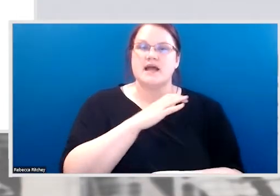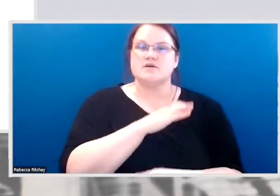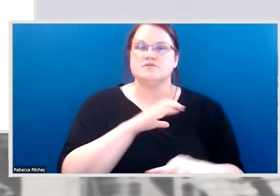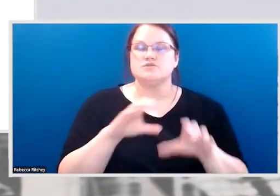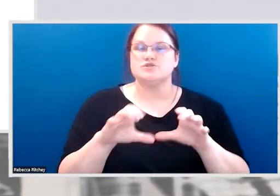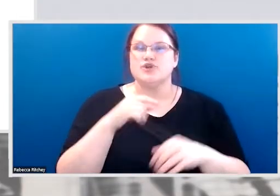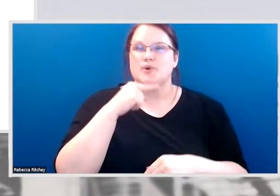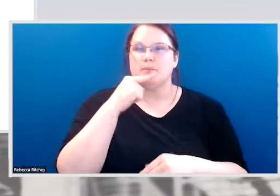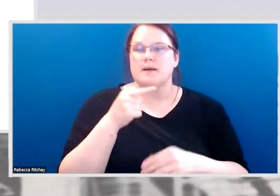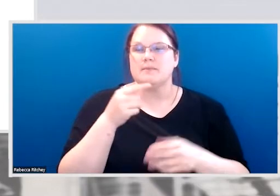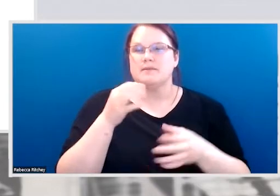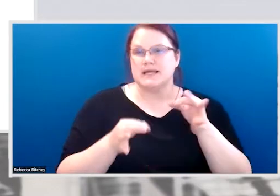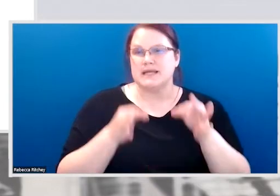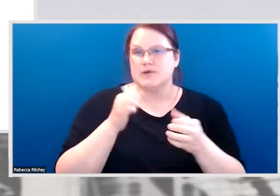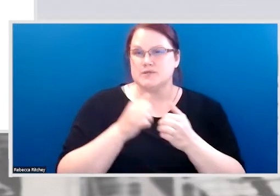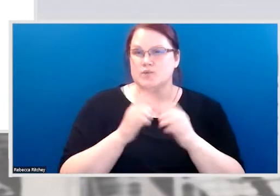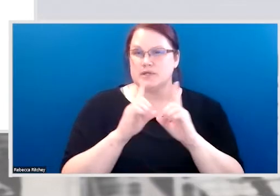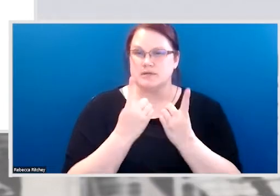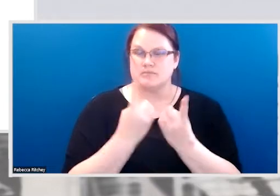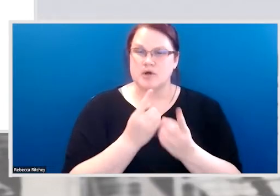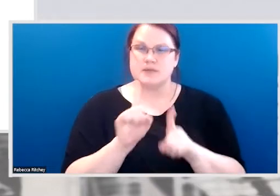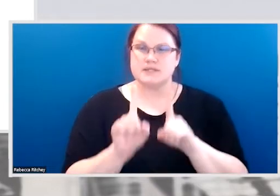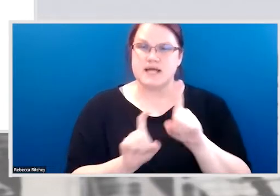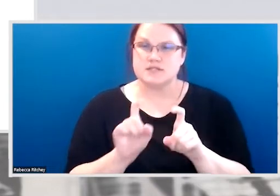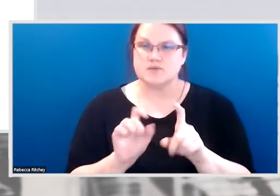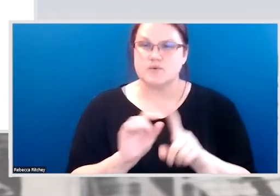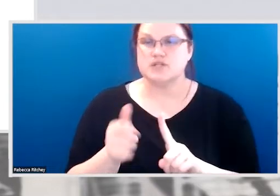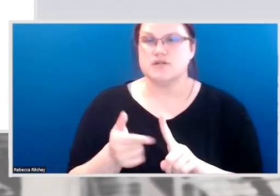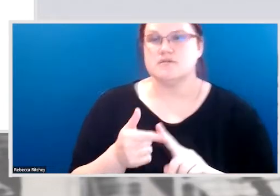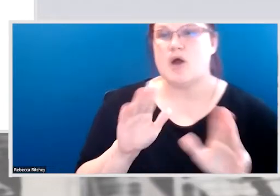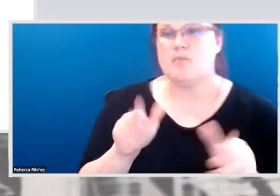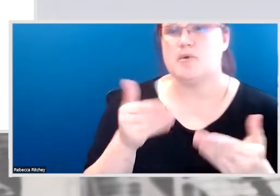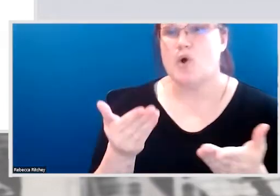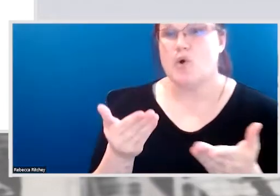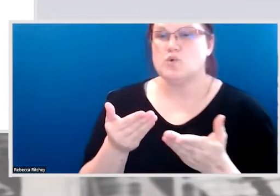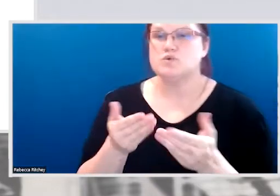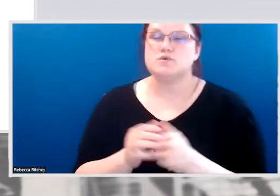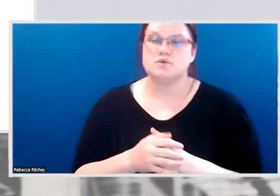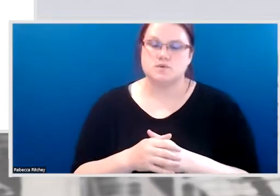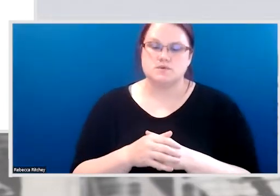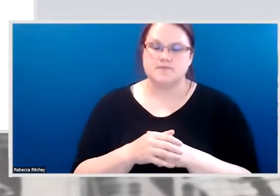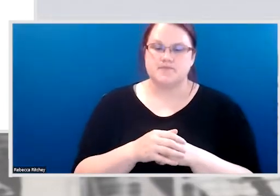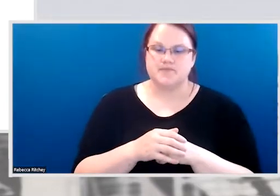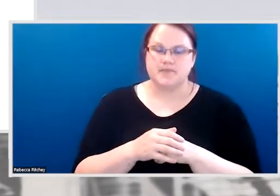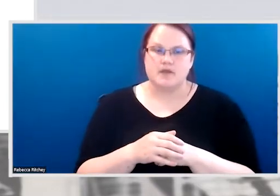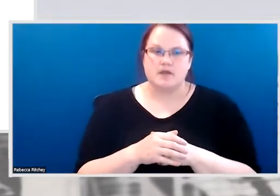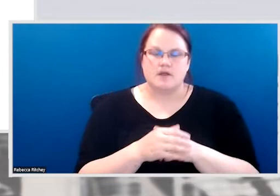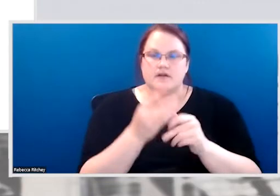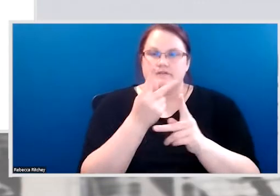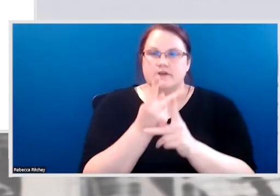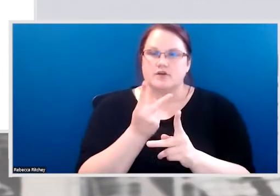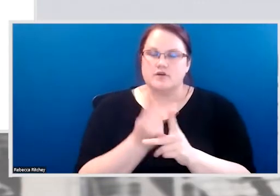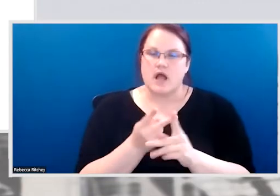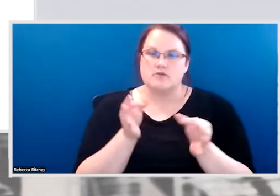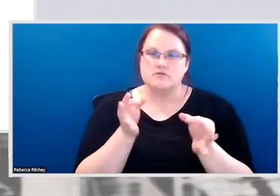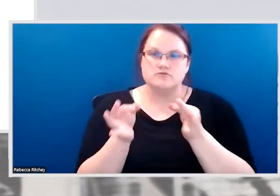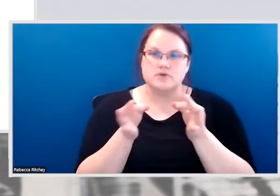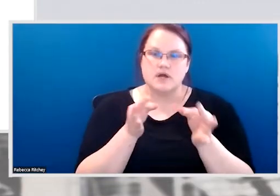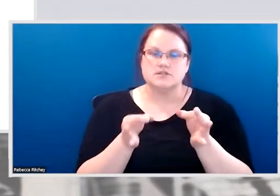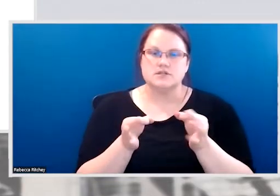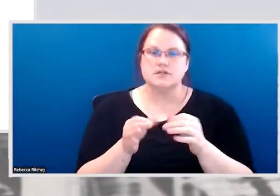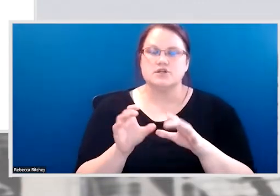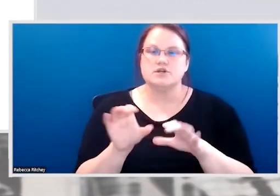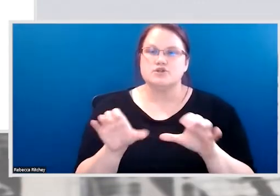hearings with the departments, to ask questions about the proposals, to figure out what the direction should be, and also do some of their